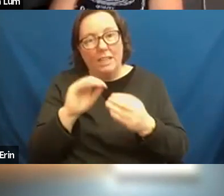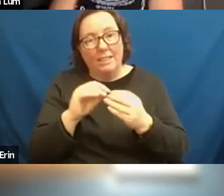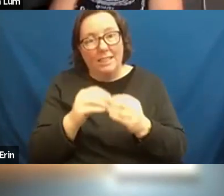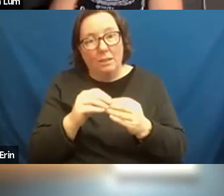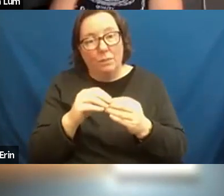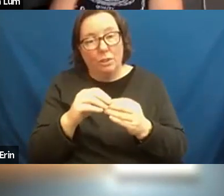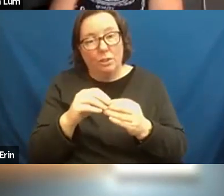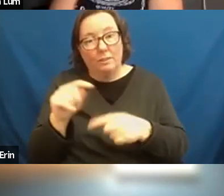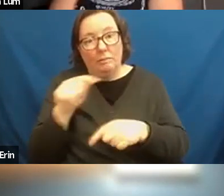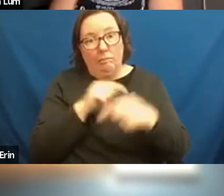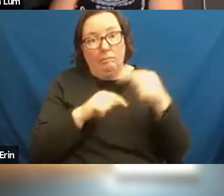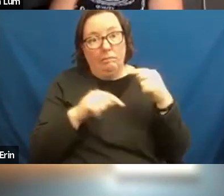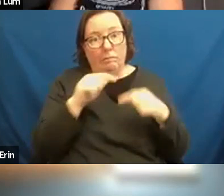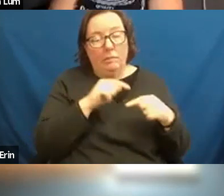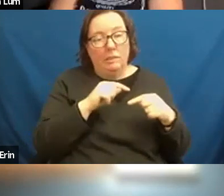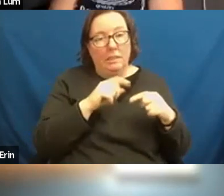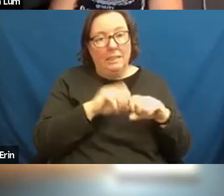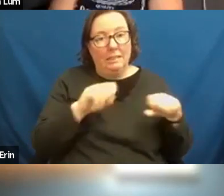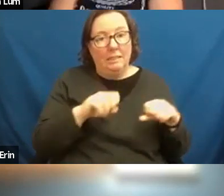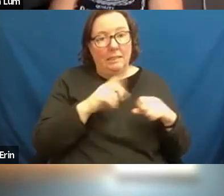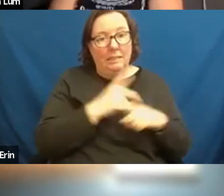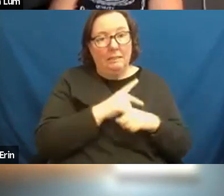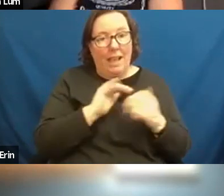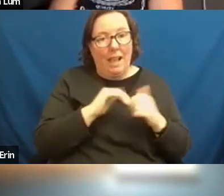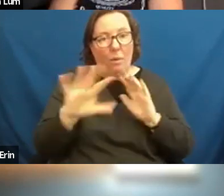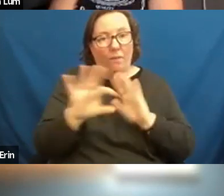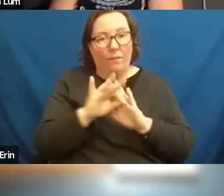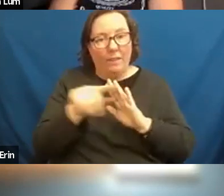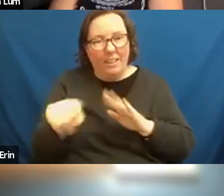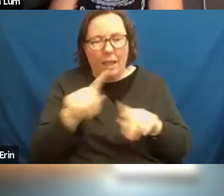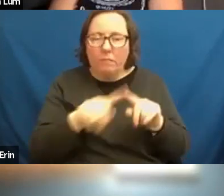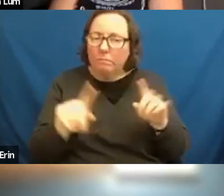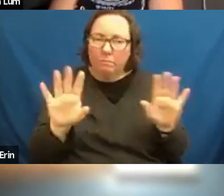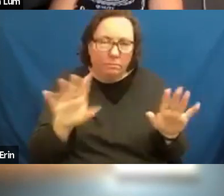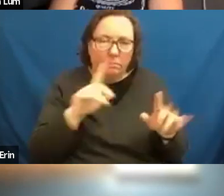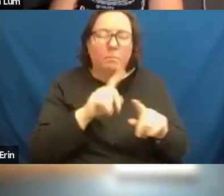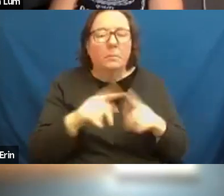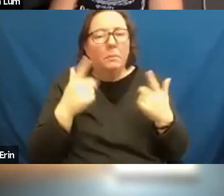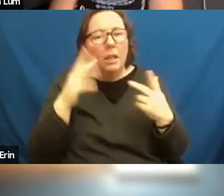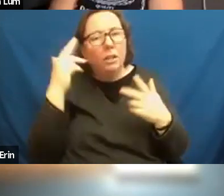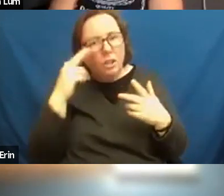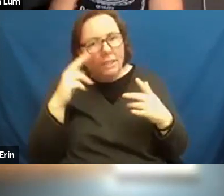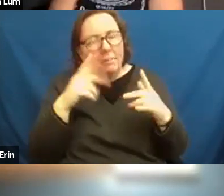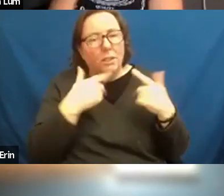trouble. But I think it's reasonable to try different